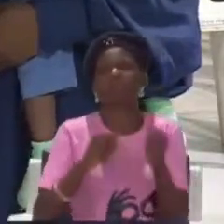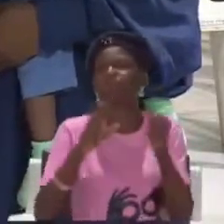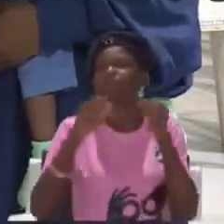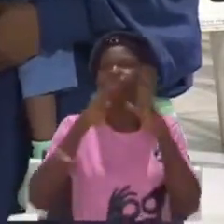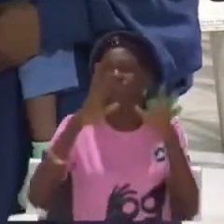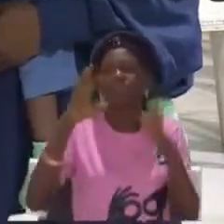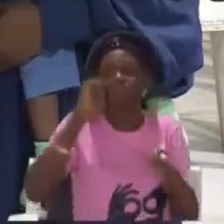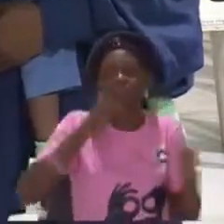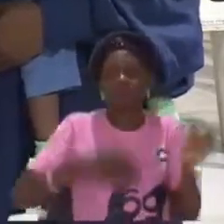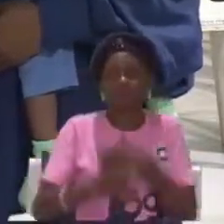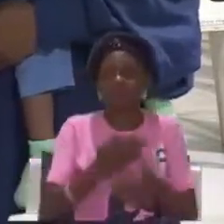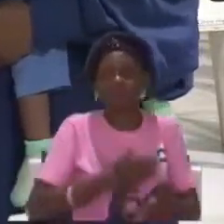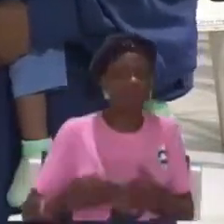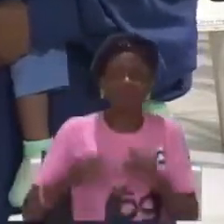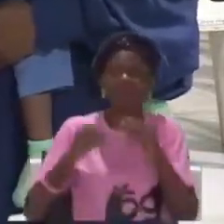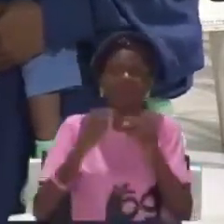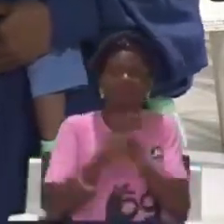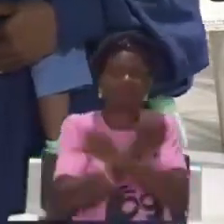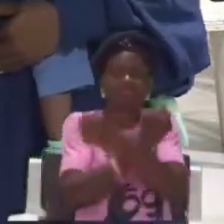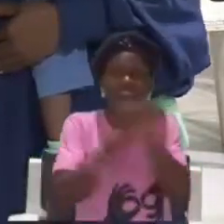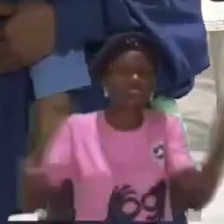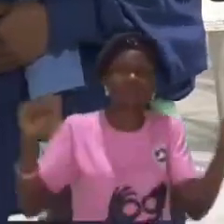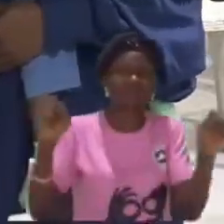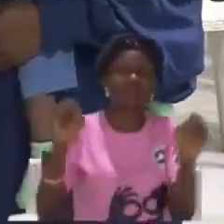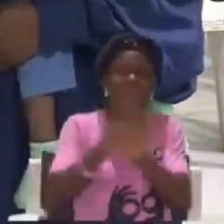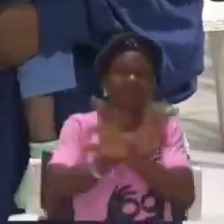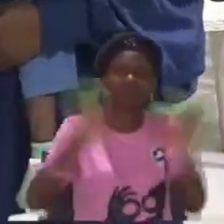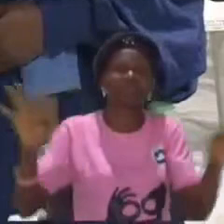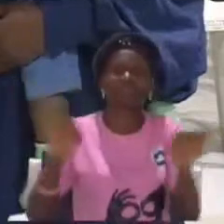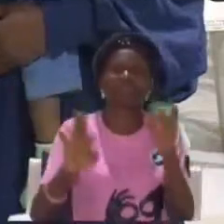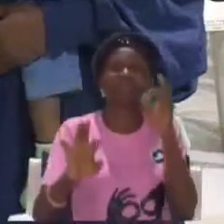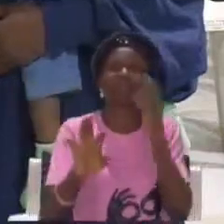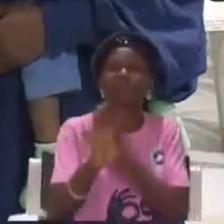Nothing whatsoever. God did it for me.